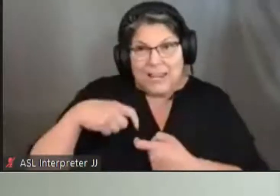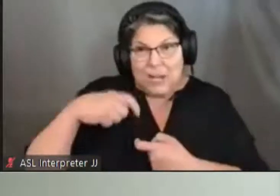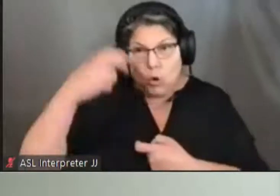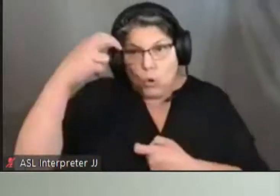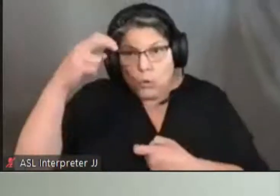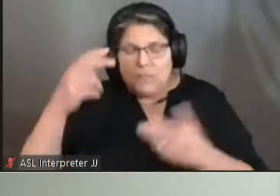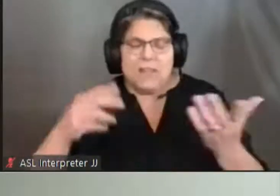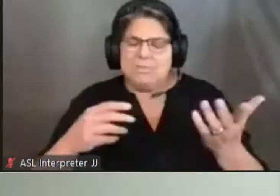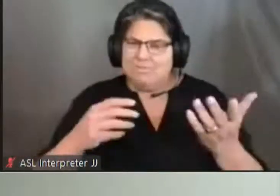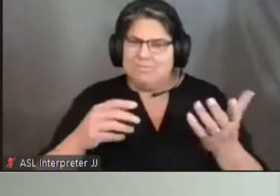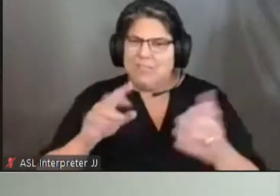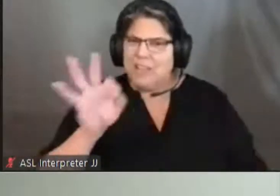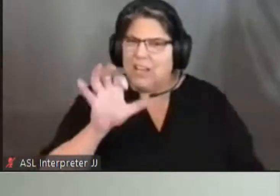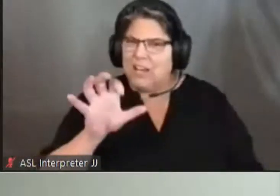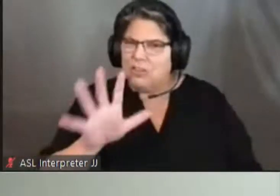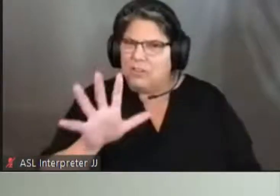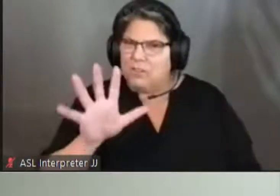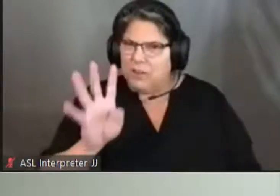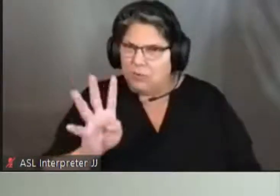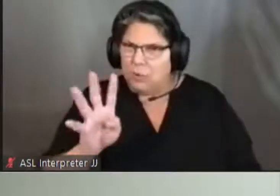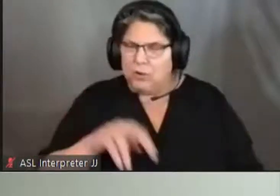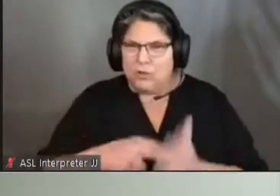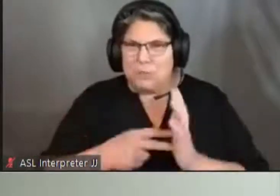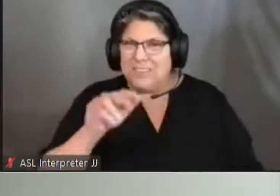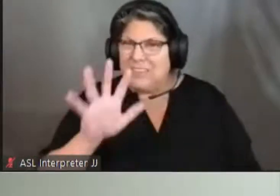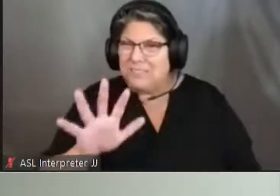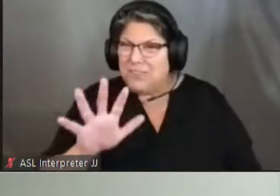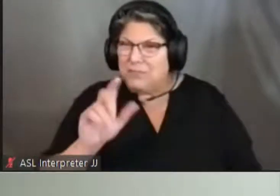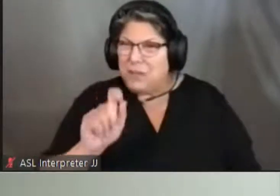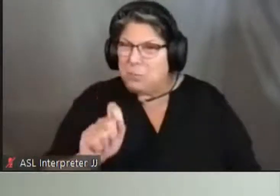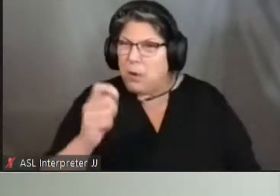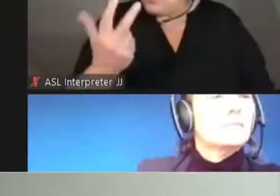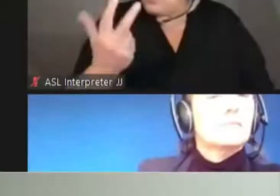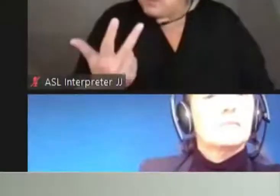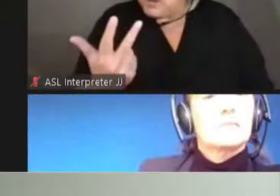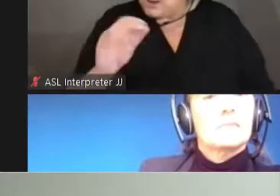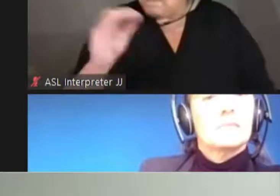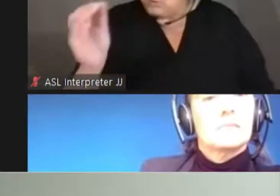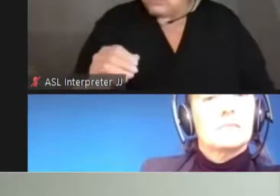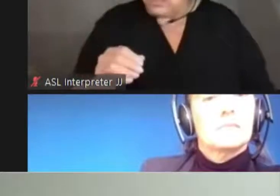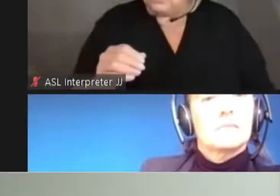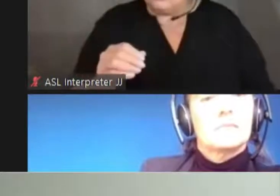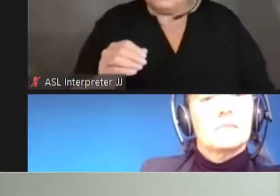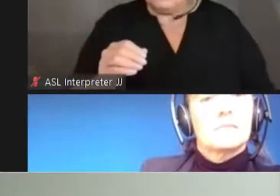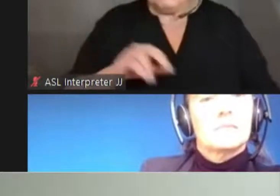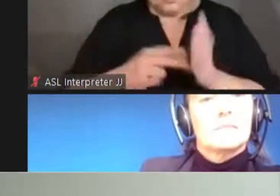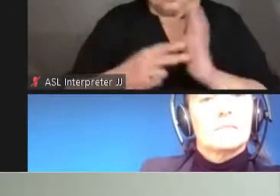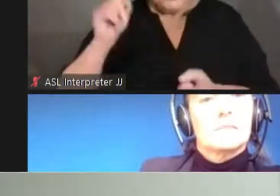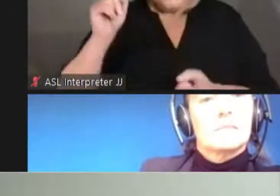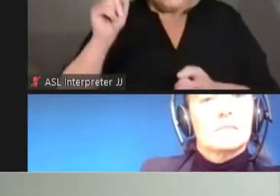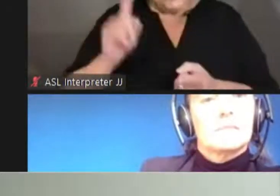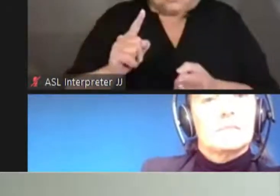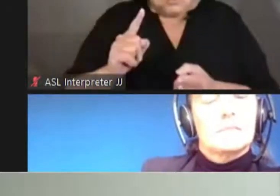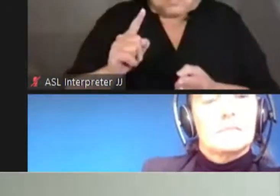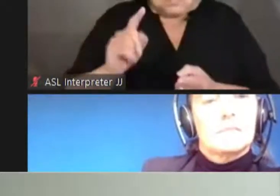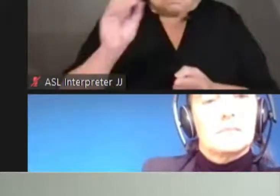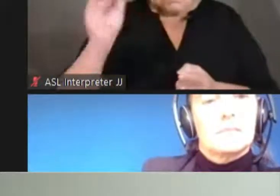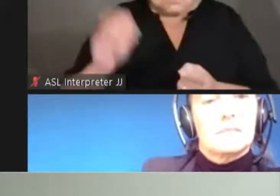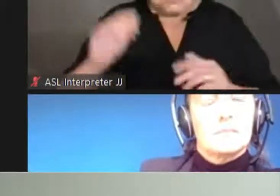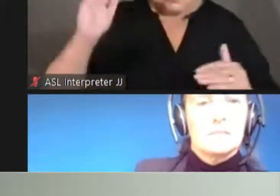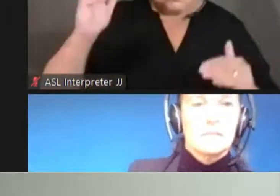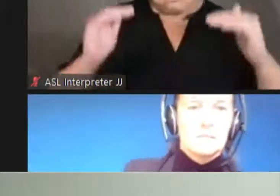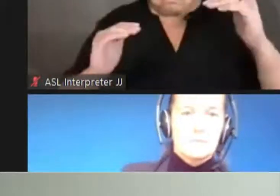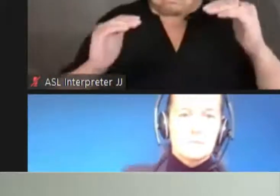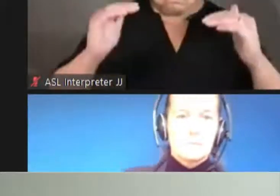1,954, which is 50.3%. And that percent is decreasing, but slowly decreasing.